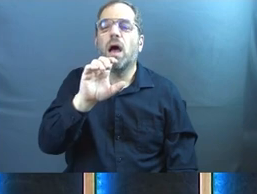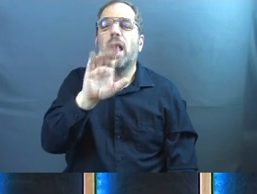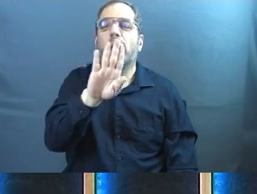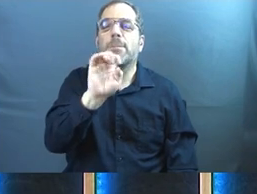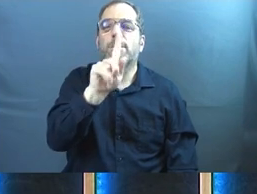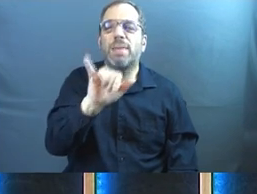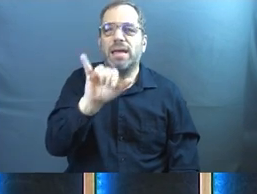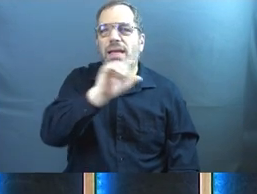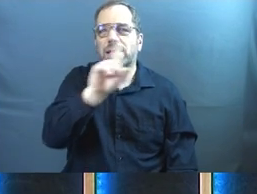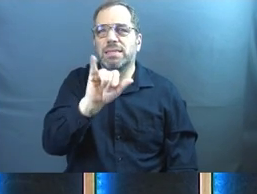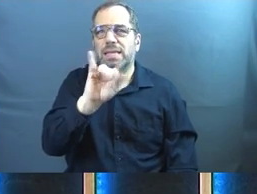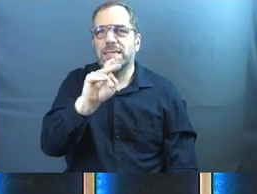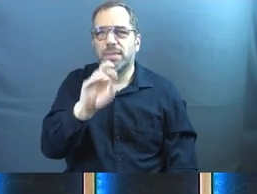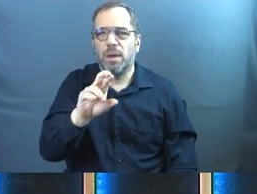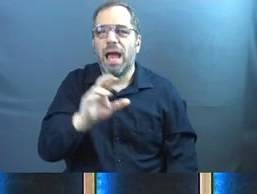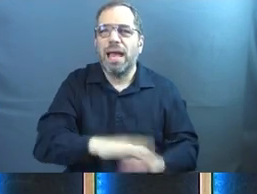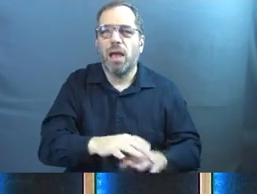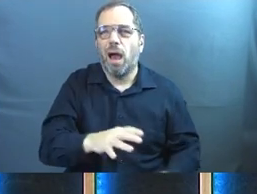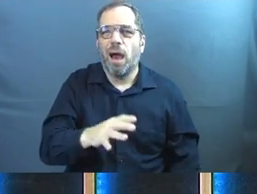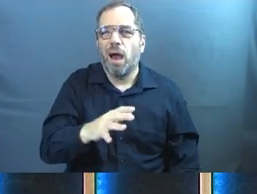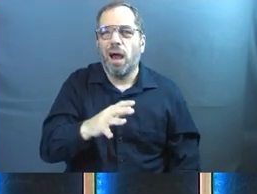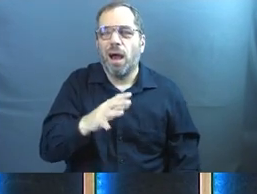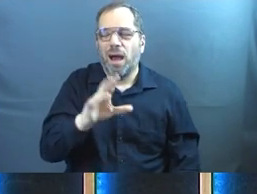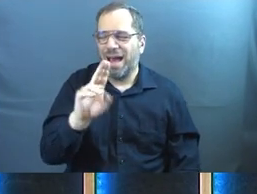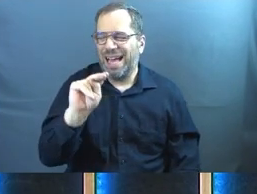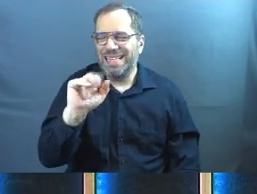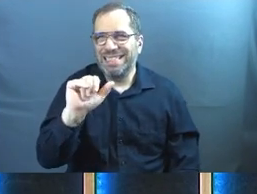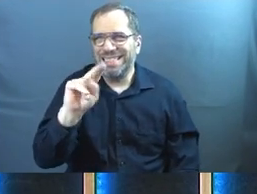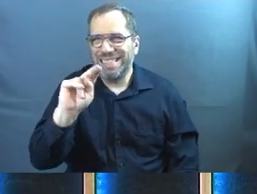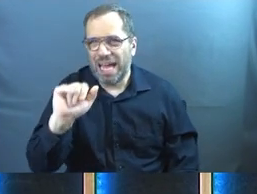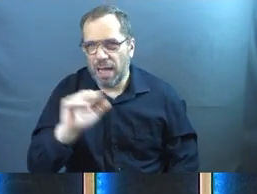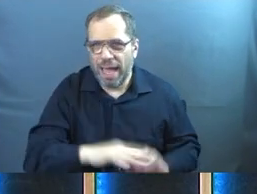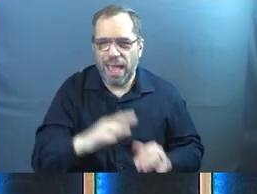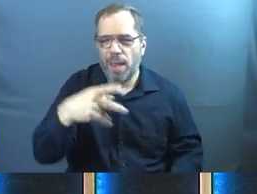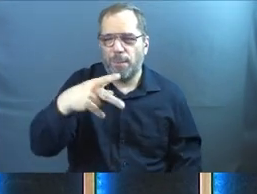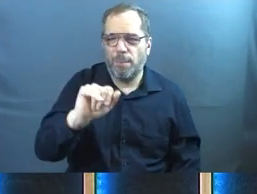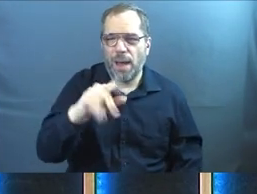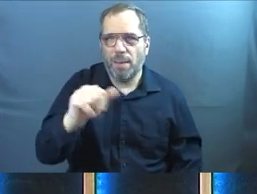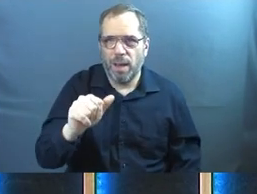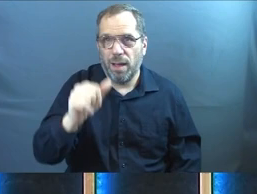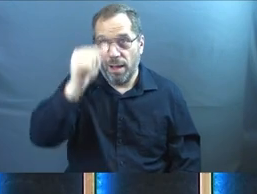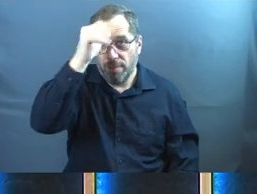Zimmerman. I called them Nana and Papa, my grandparents.